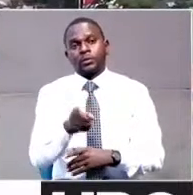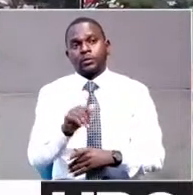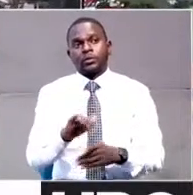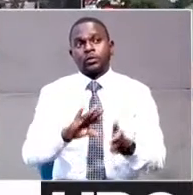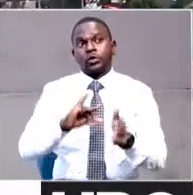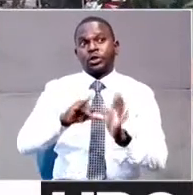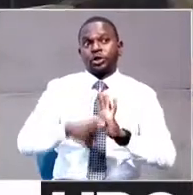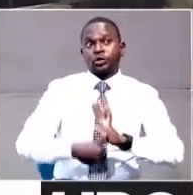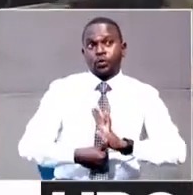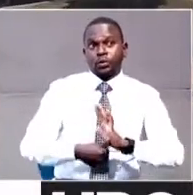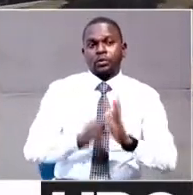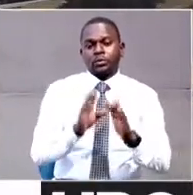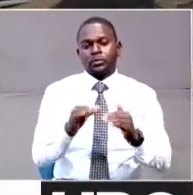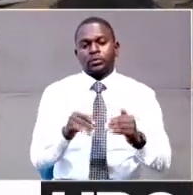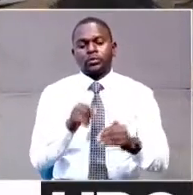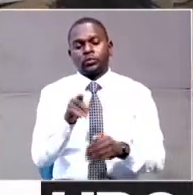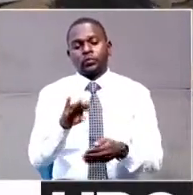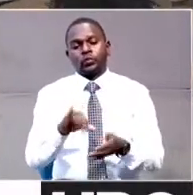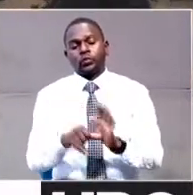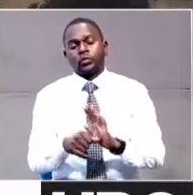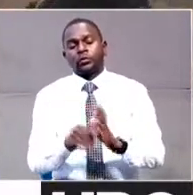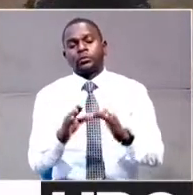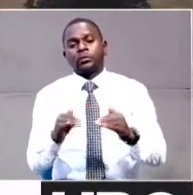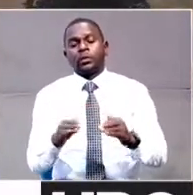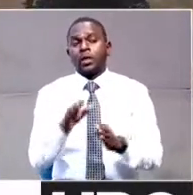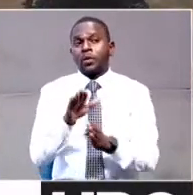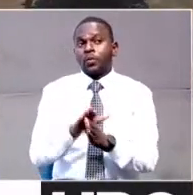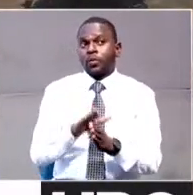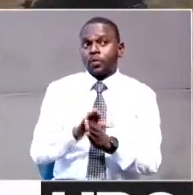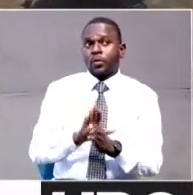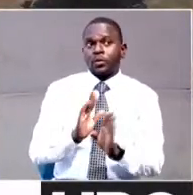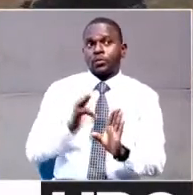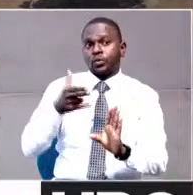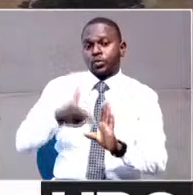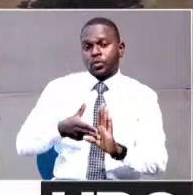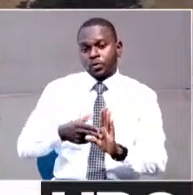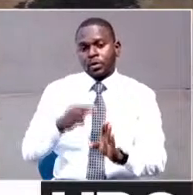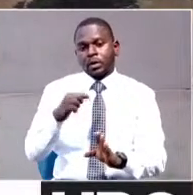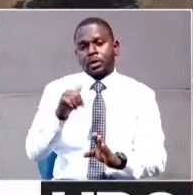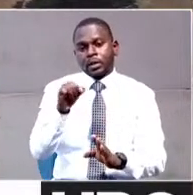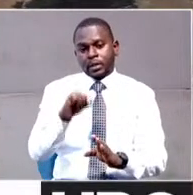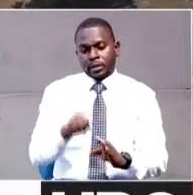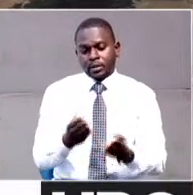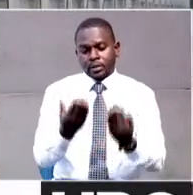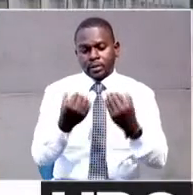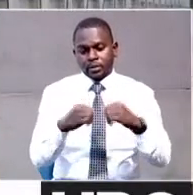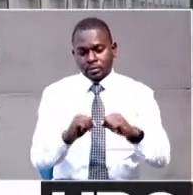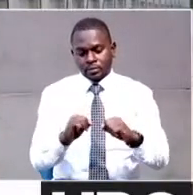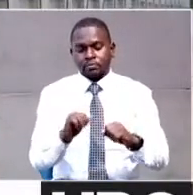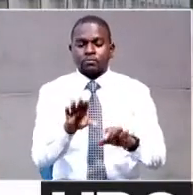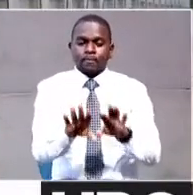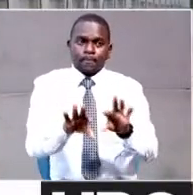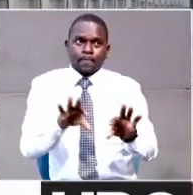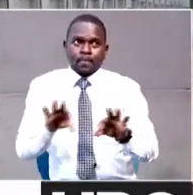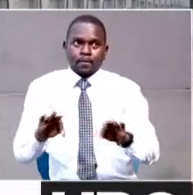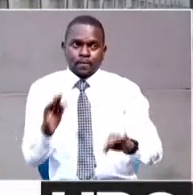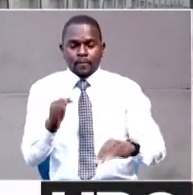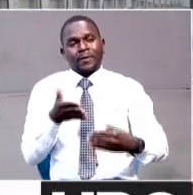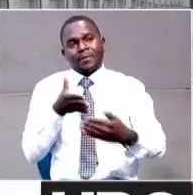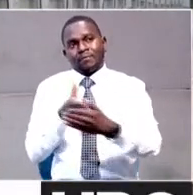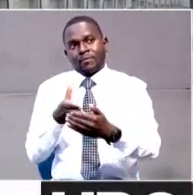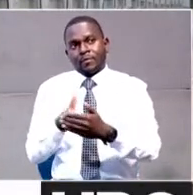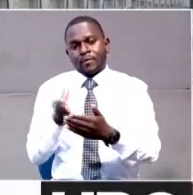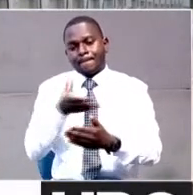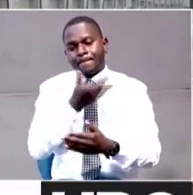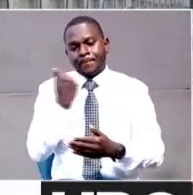fraud, market conduct issues, and the slow pace of oil and gas activities, among others, are cited among bottlenecks to